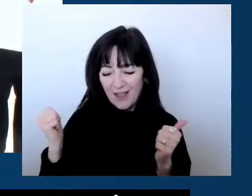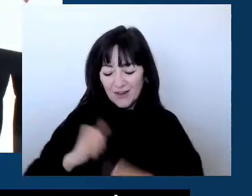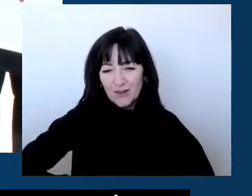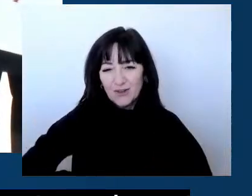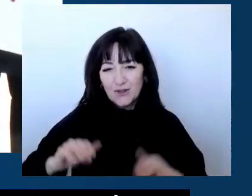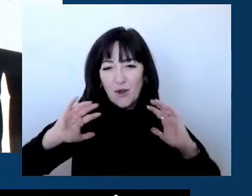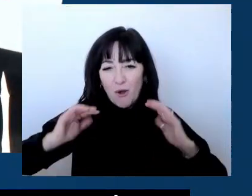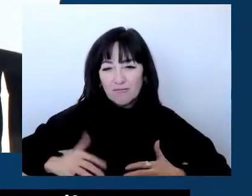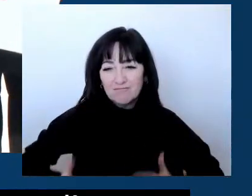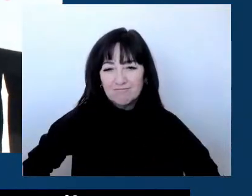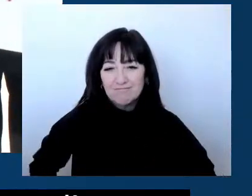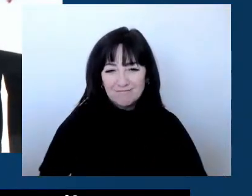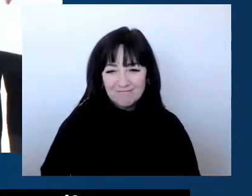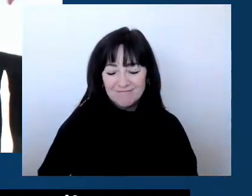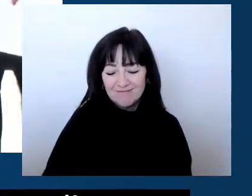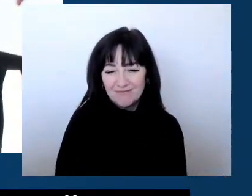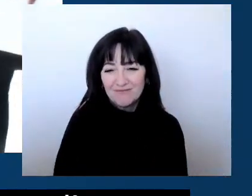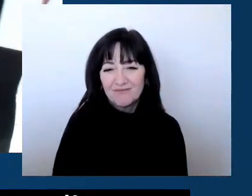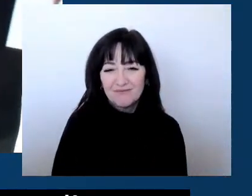Ben, take it away.